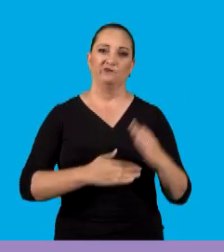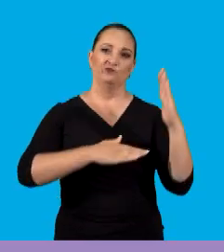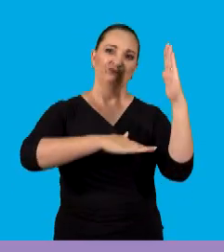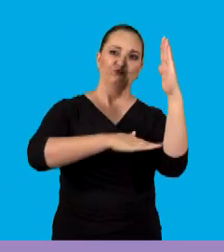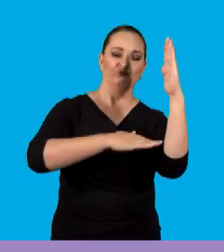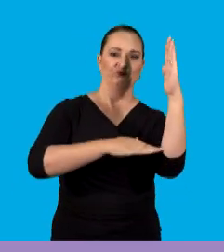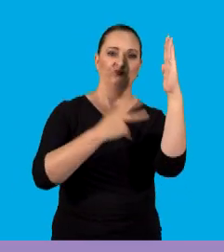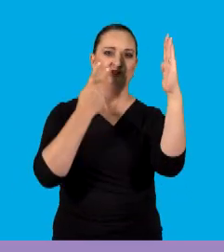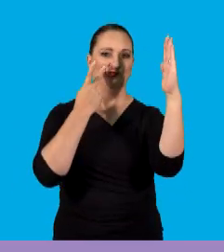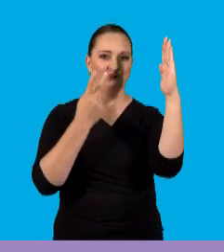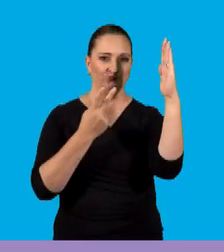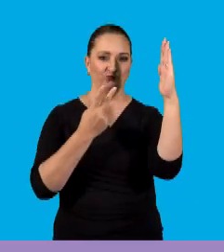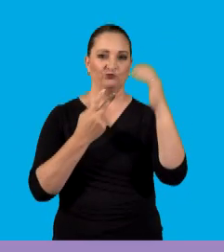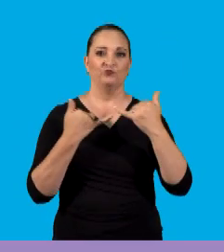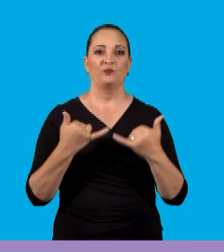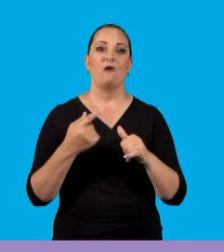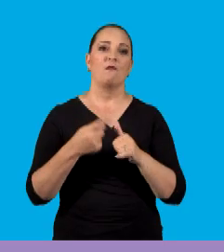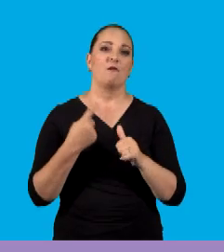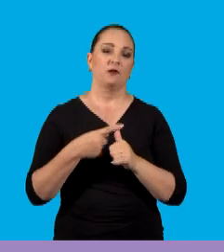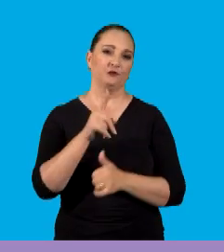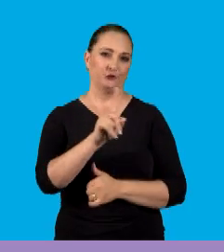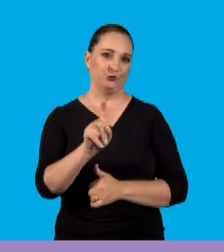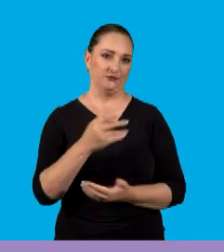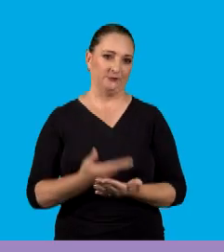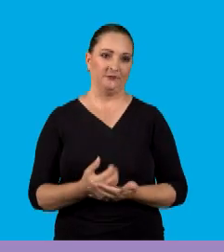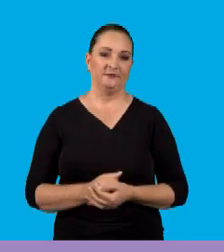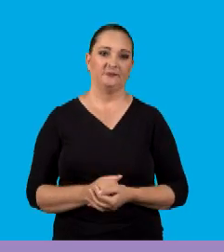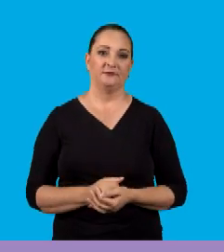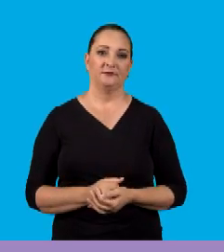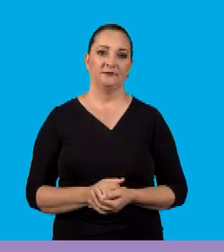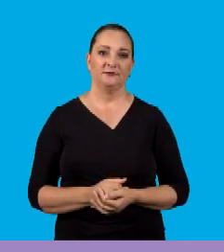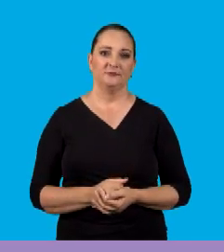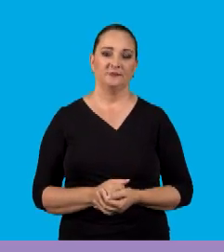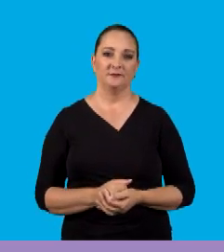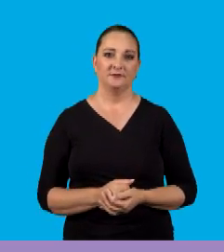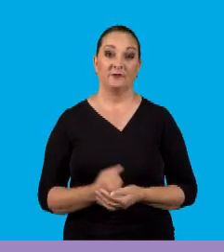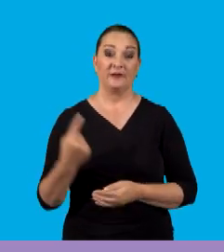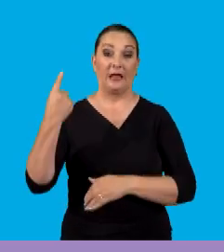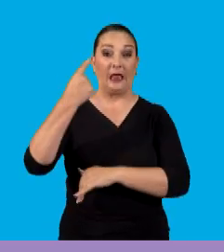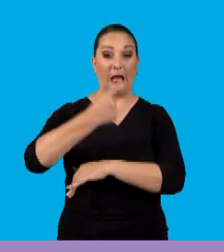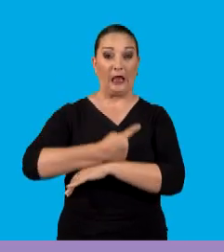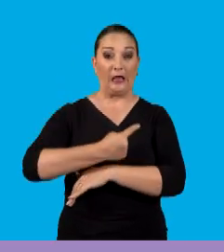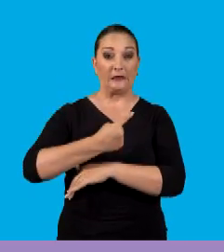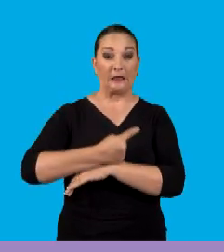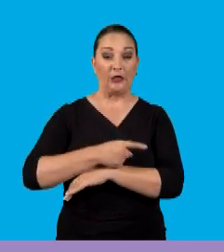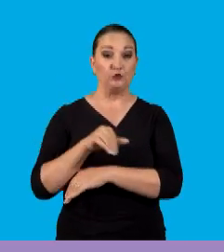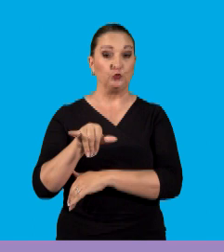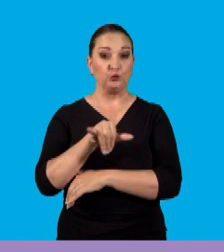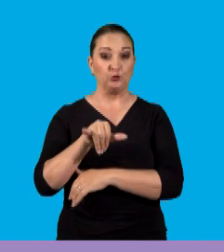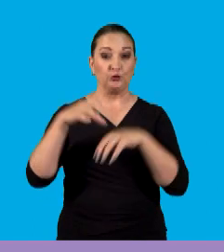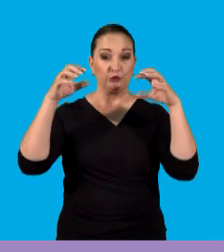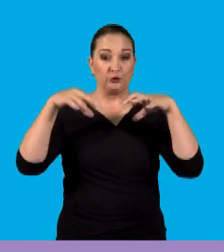graph, we are going to answer these questions. It says there, on which day was the rainfall a